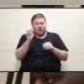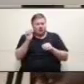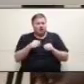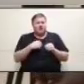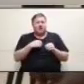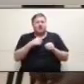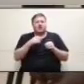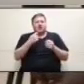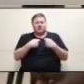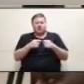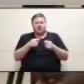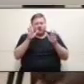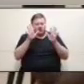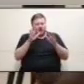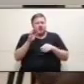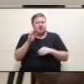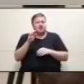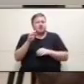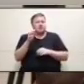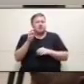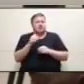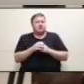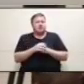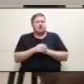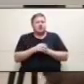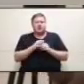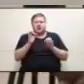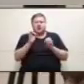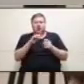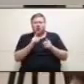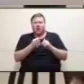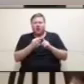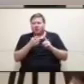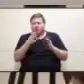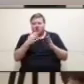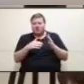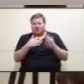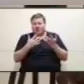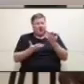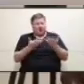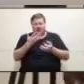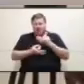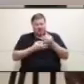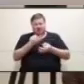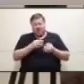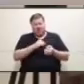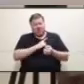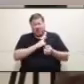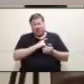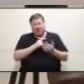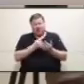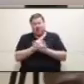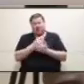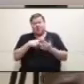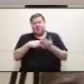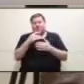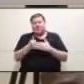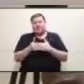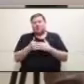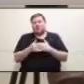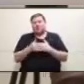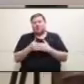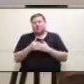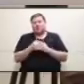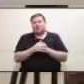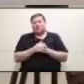exactly 10 million with no cent exceeded or below. If anyone can just explain that to me, because projects would obviously